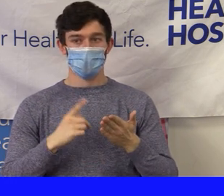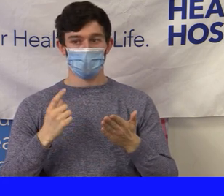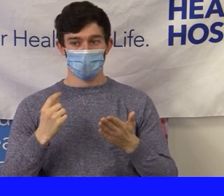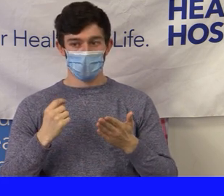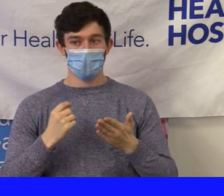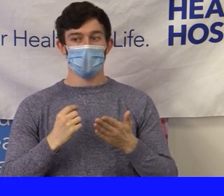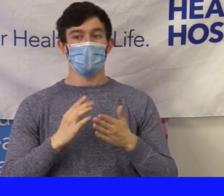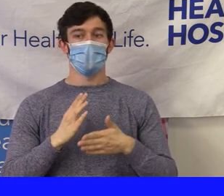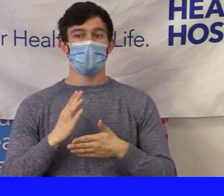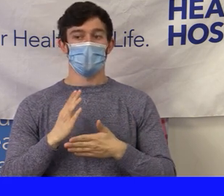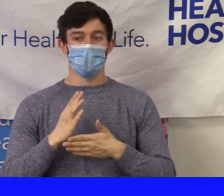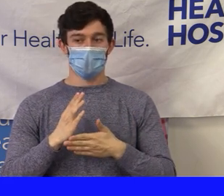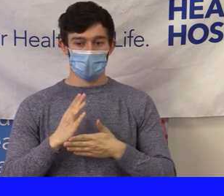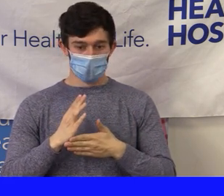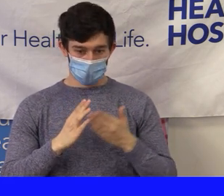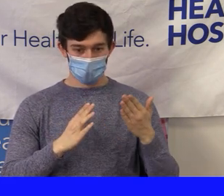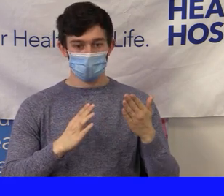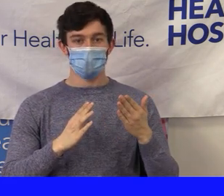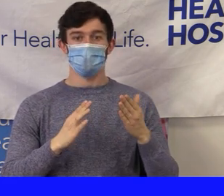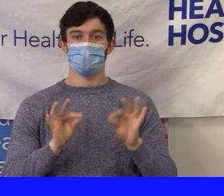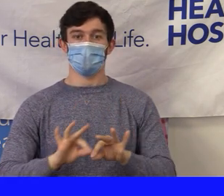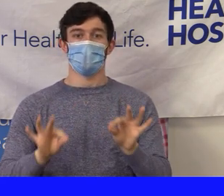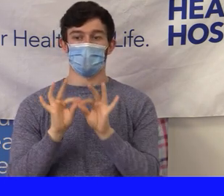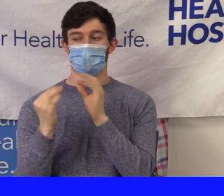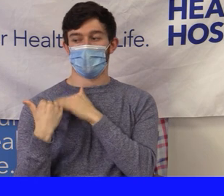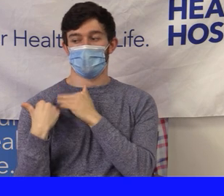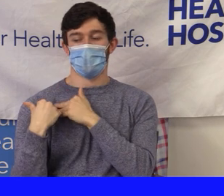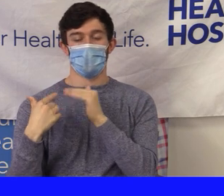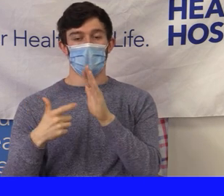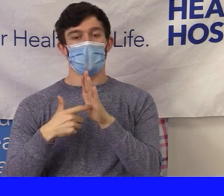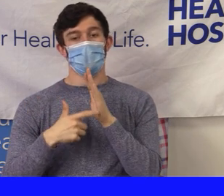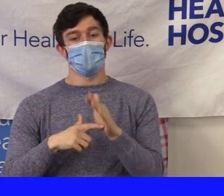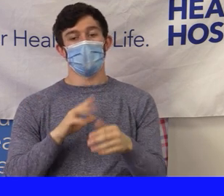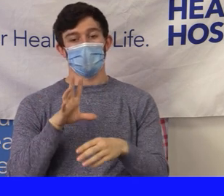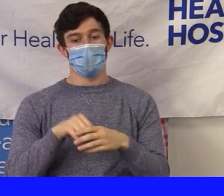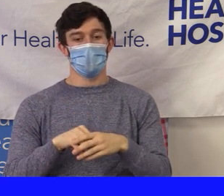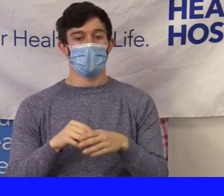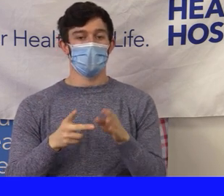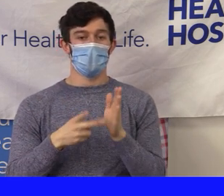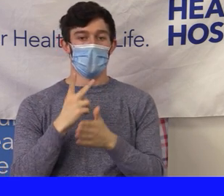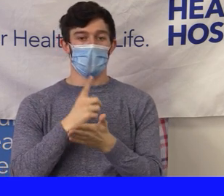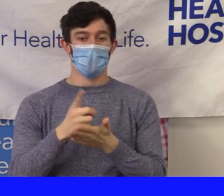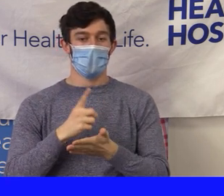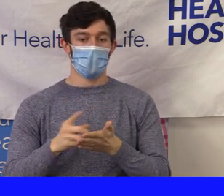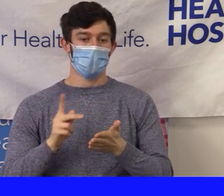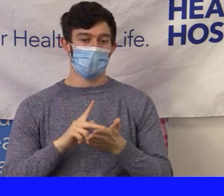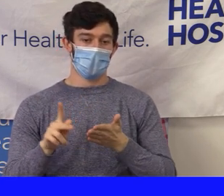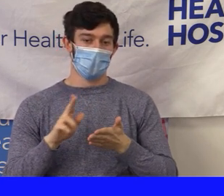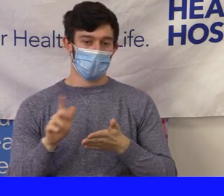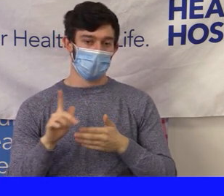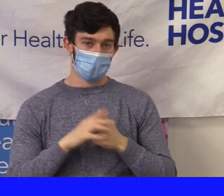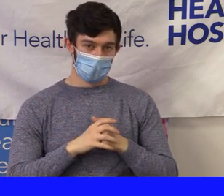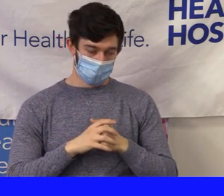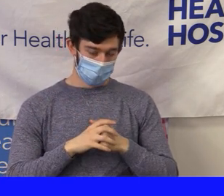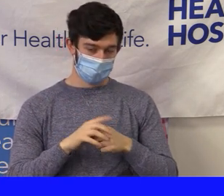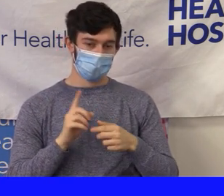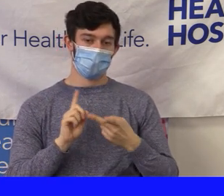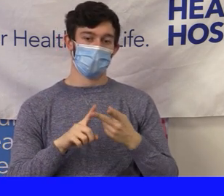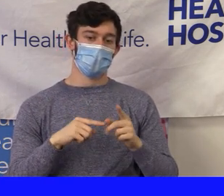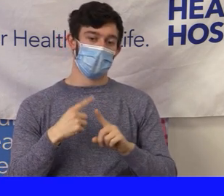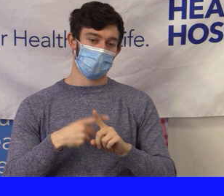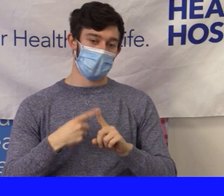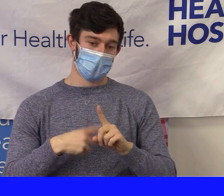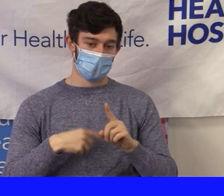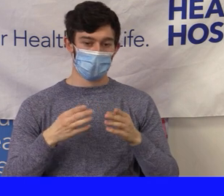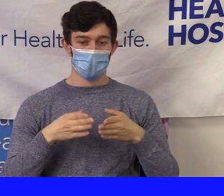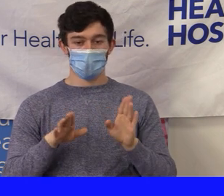some significant accountability requirements that including biweekly payrolls, monthly